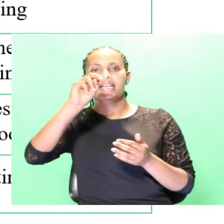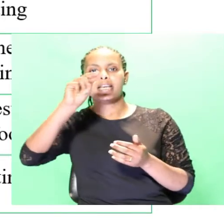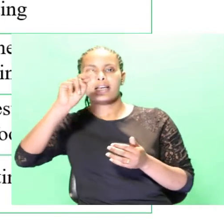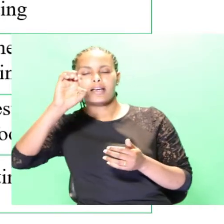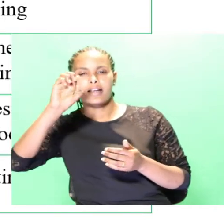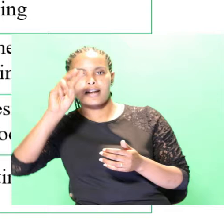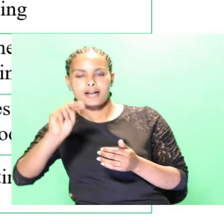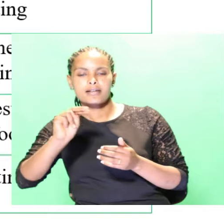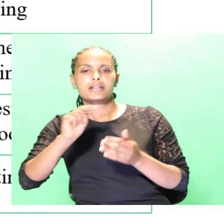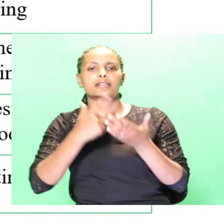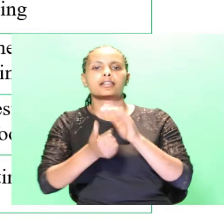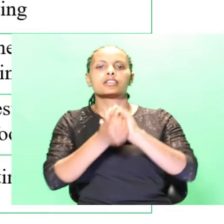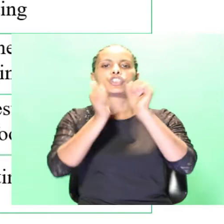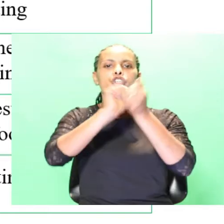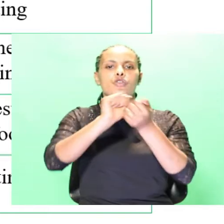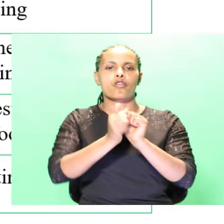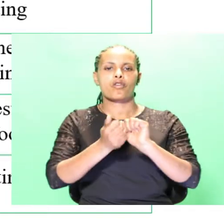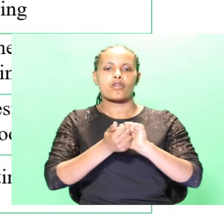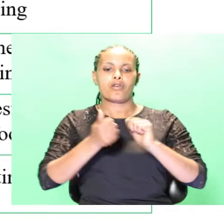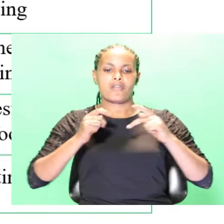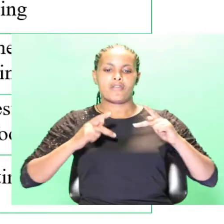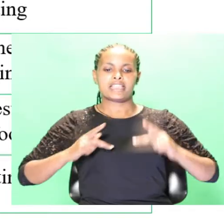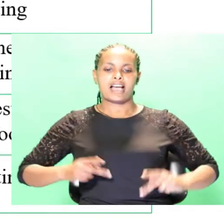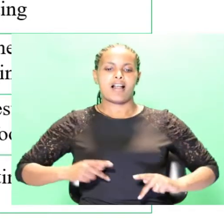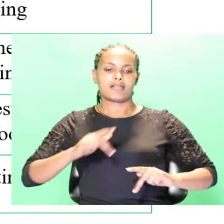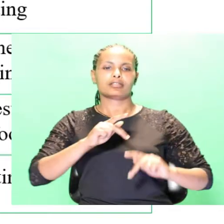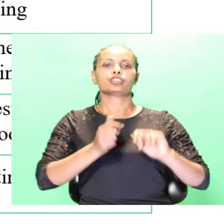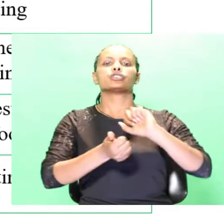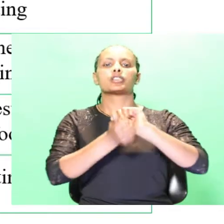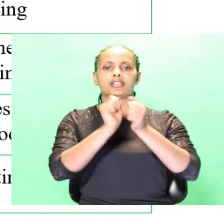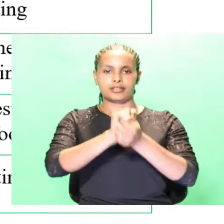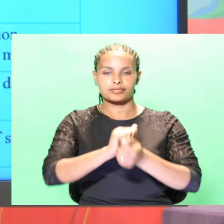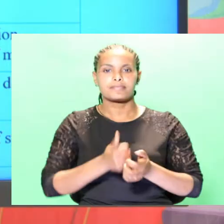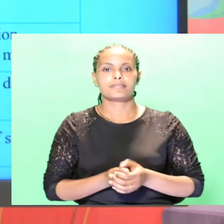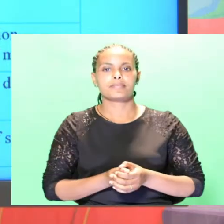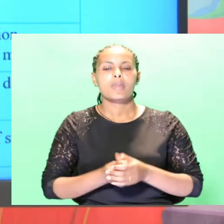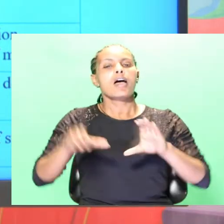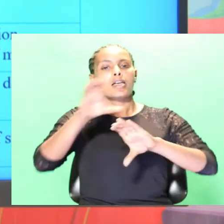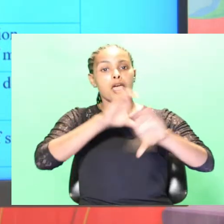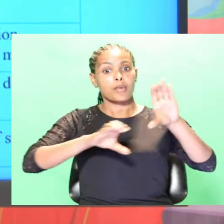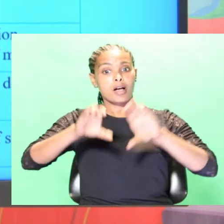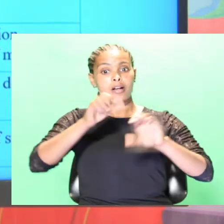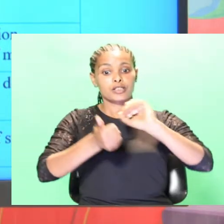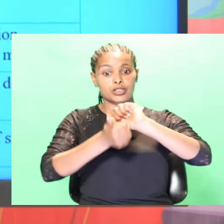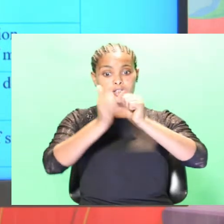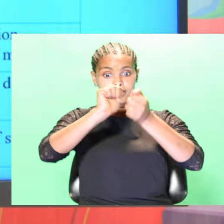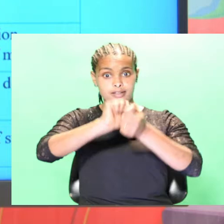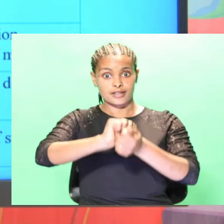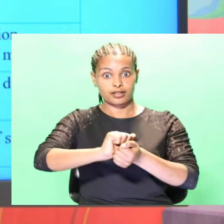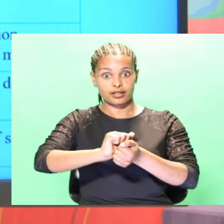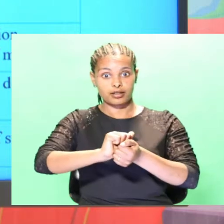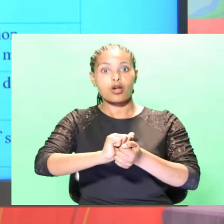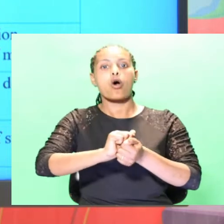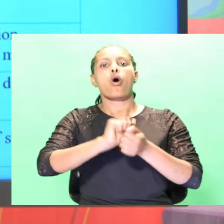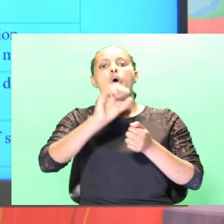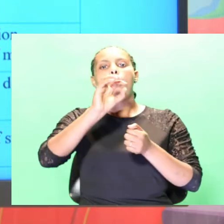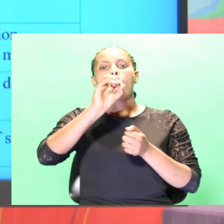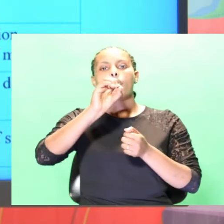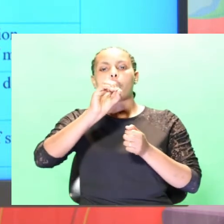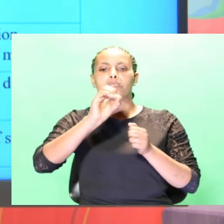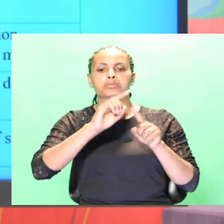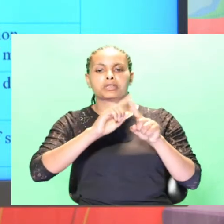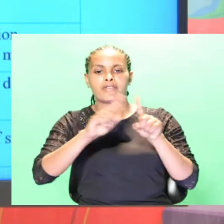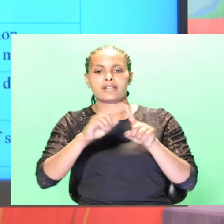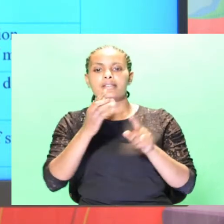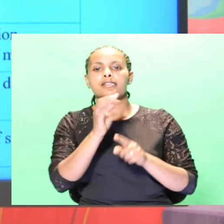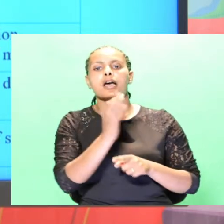this is change of states. All these are examples of physical changes. Chemical changes, oxidation of